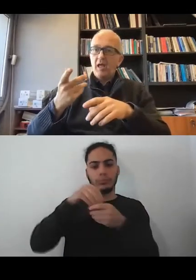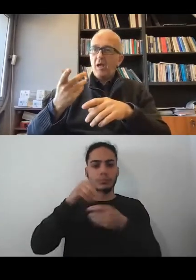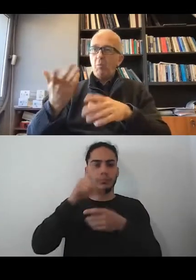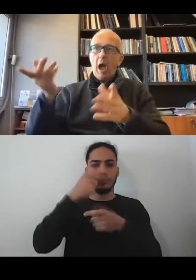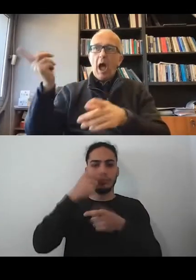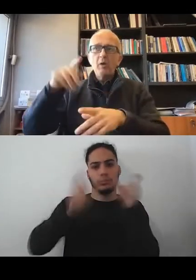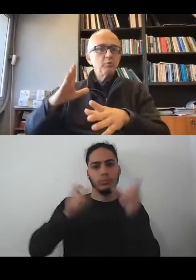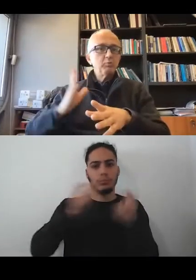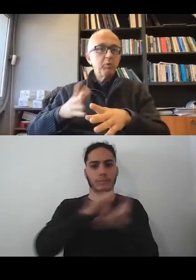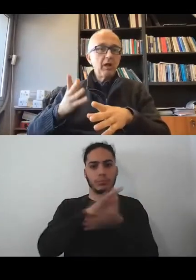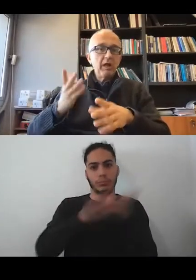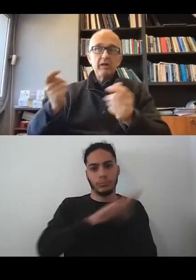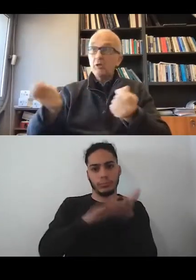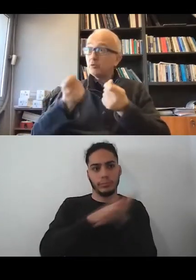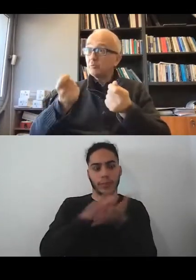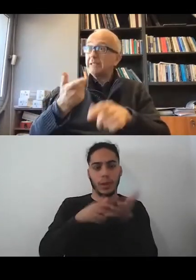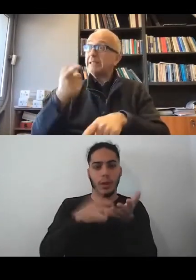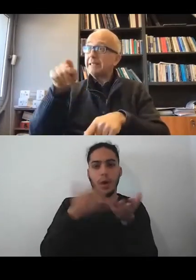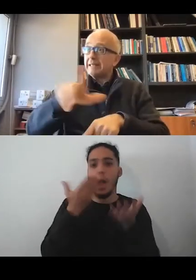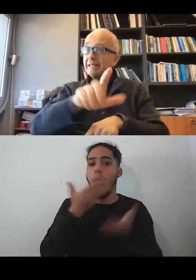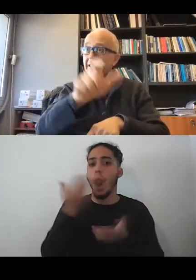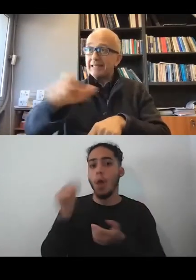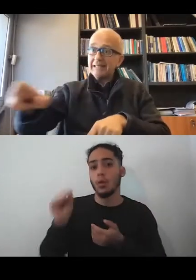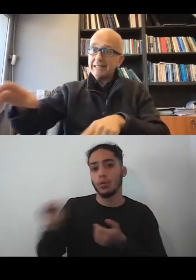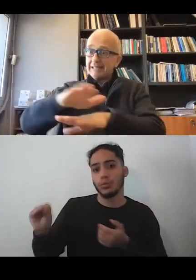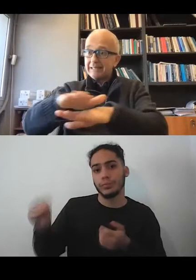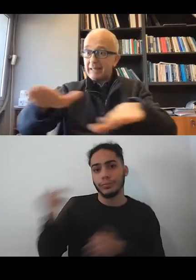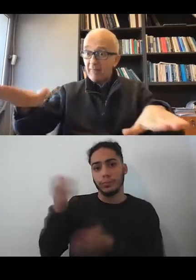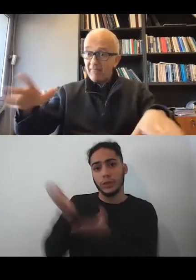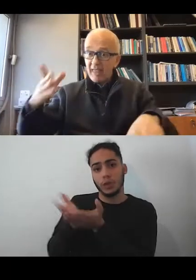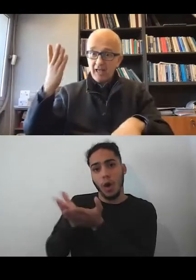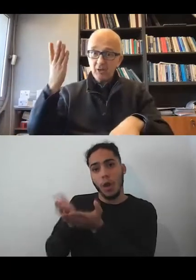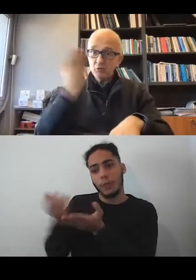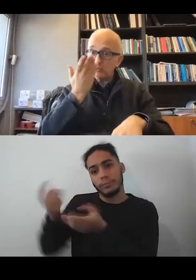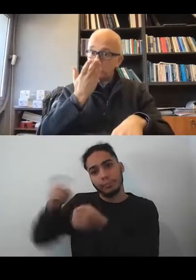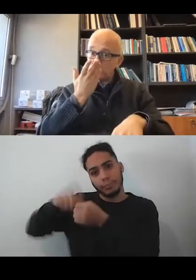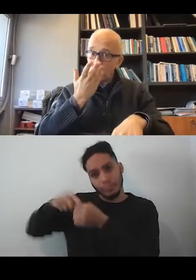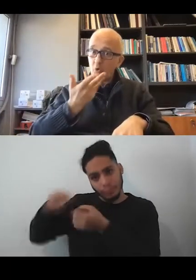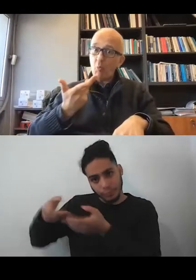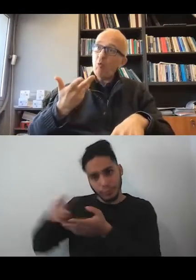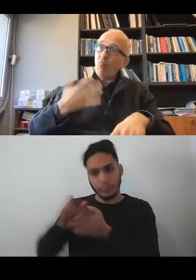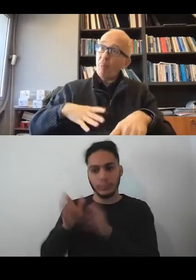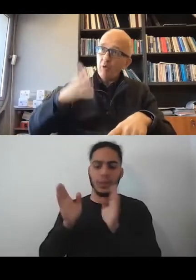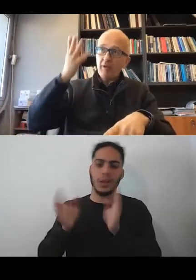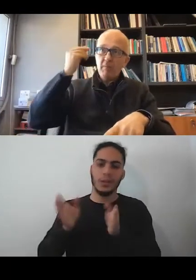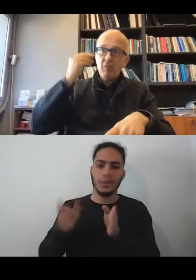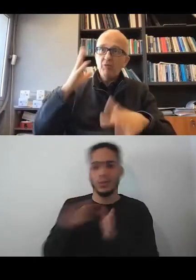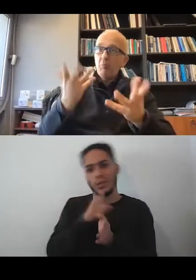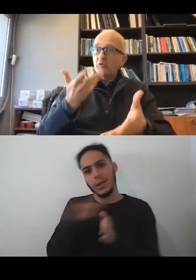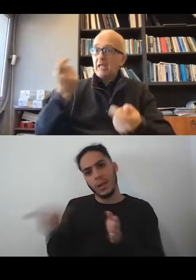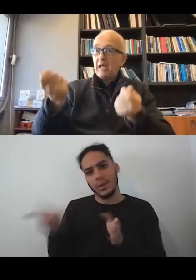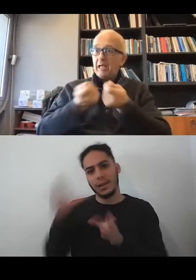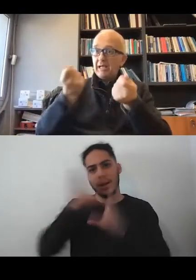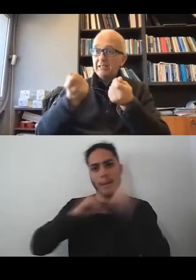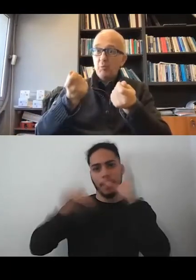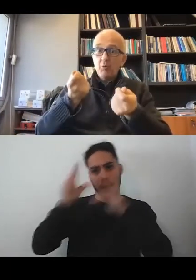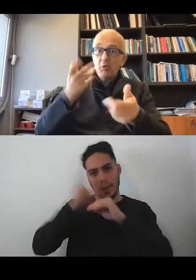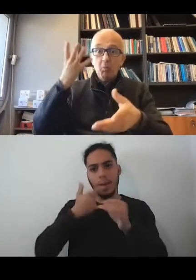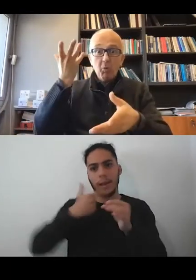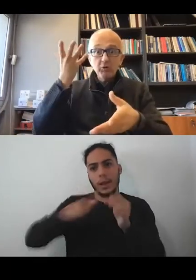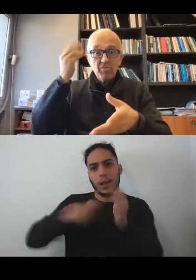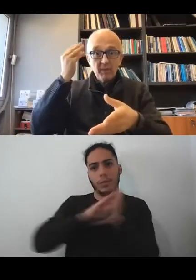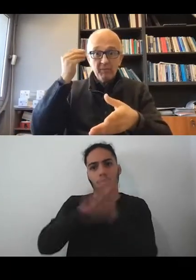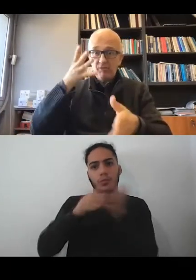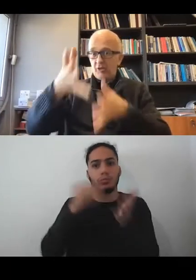the school pupils who aim to learn how to use the sign languages, and some